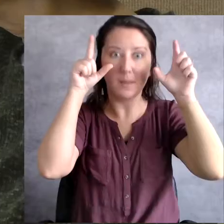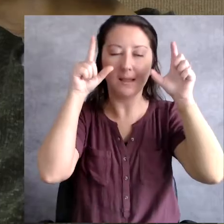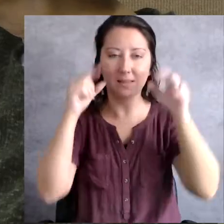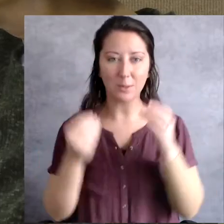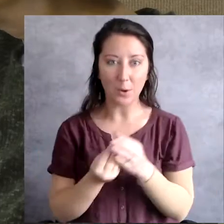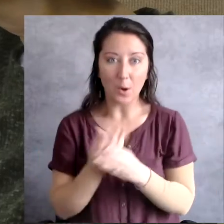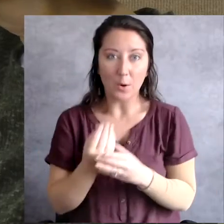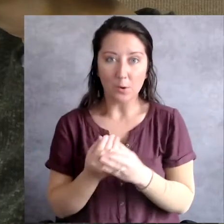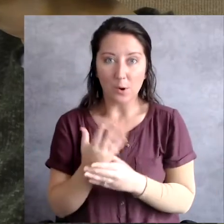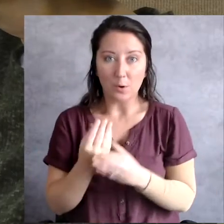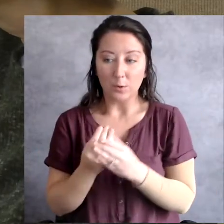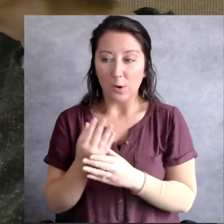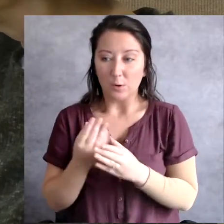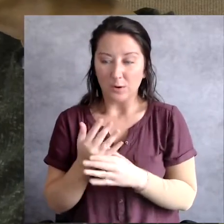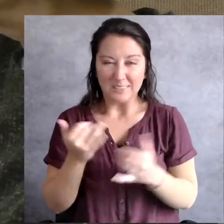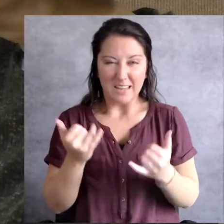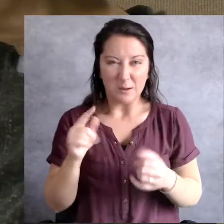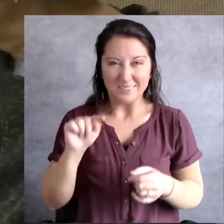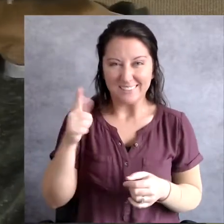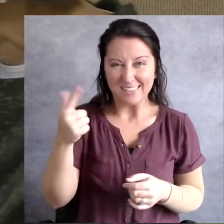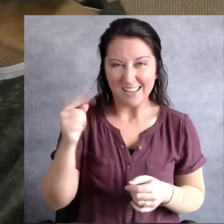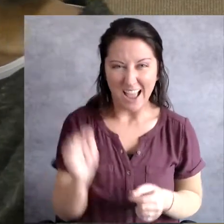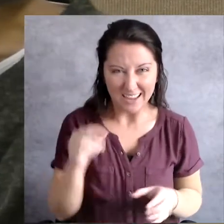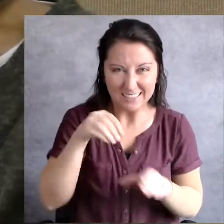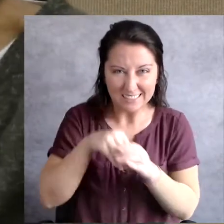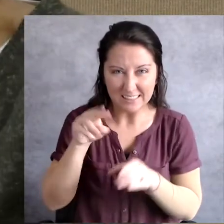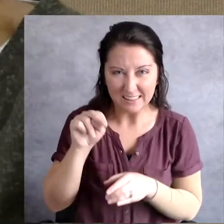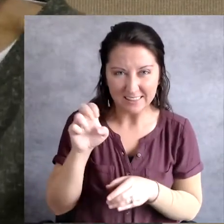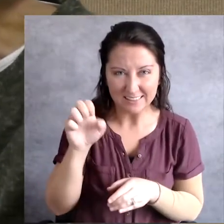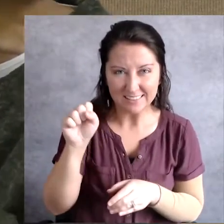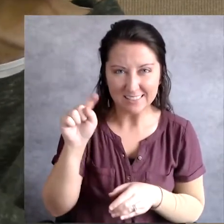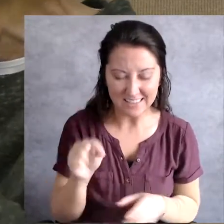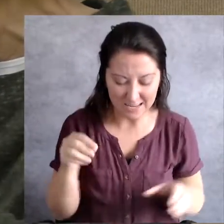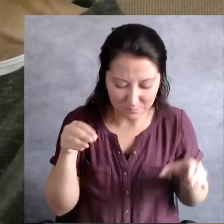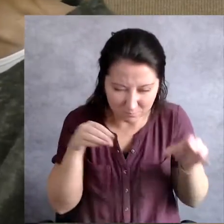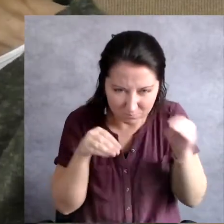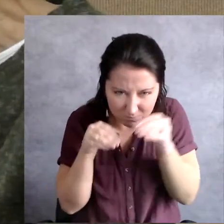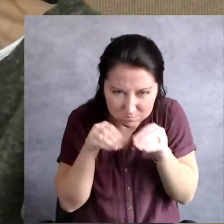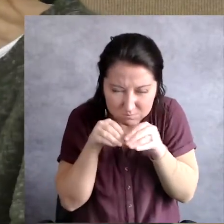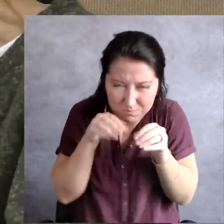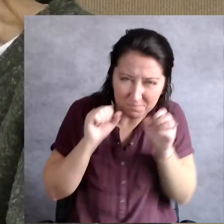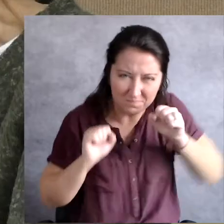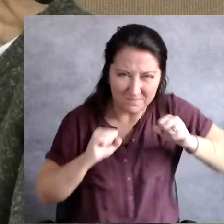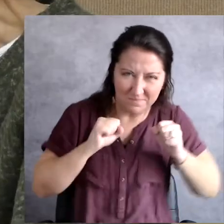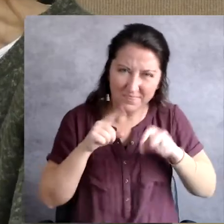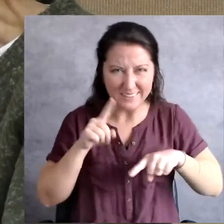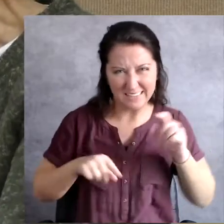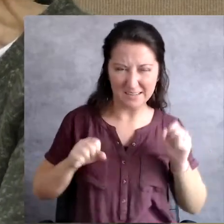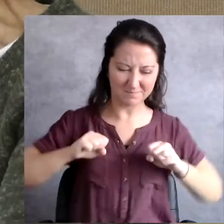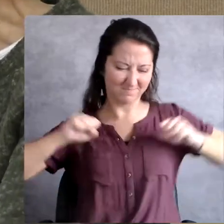until they're much too squashed in the little nest.